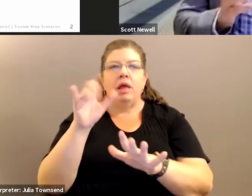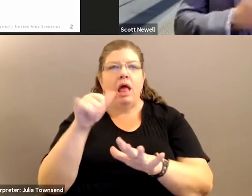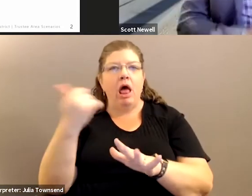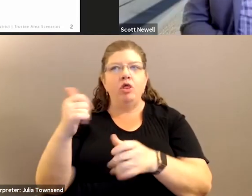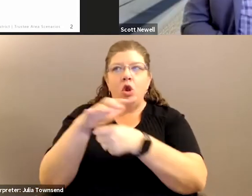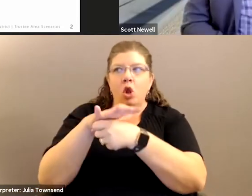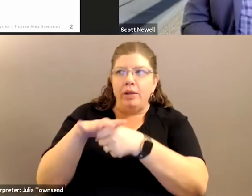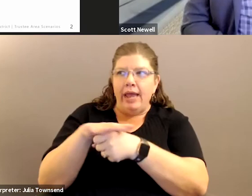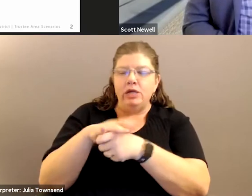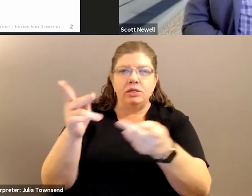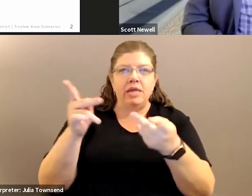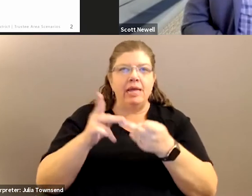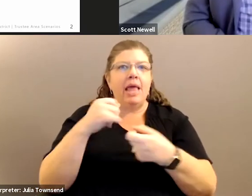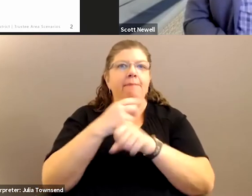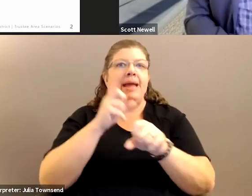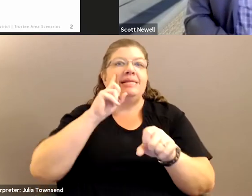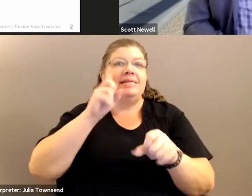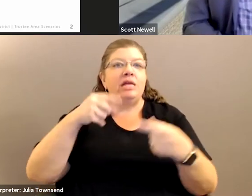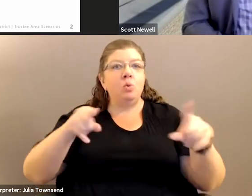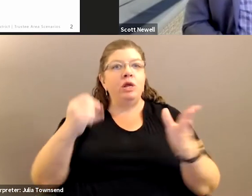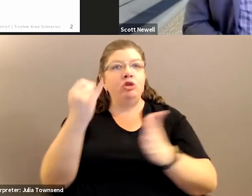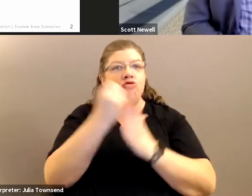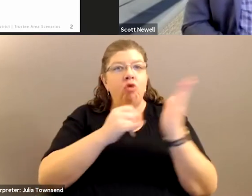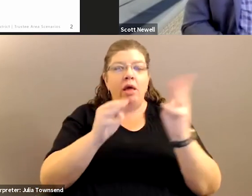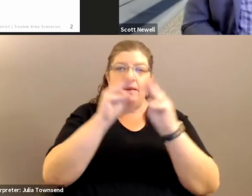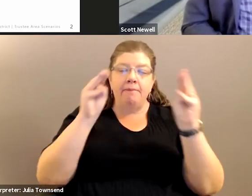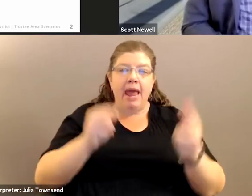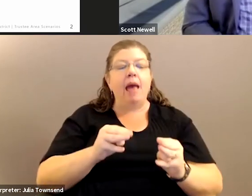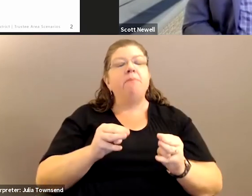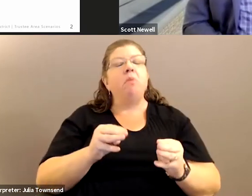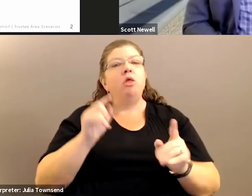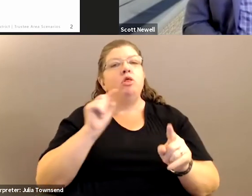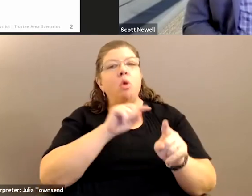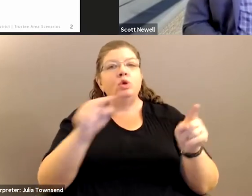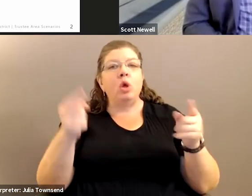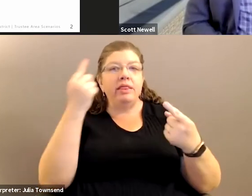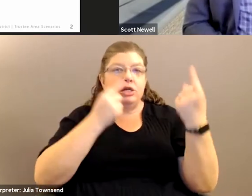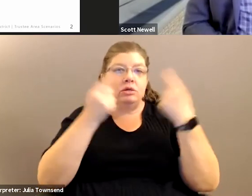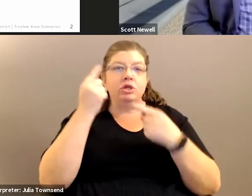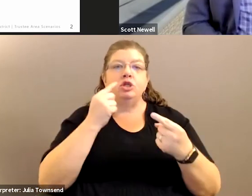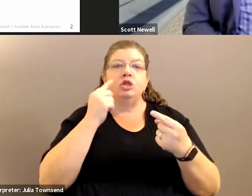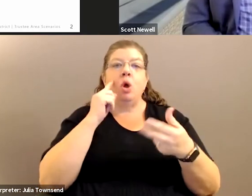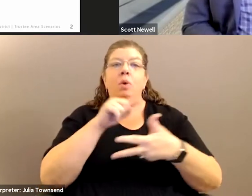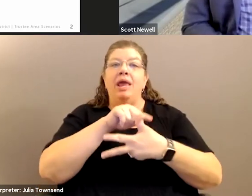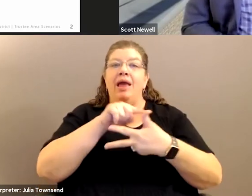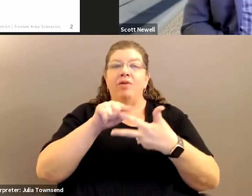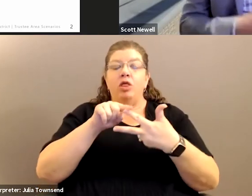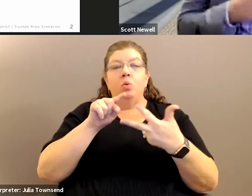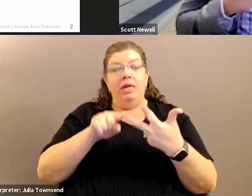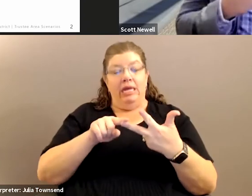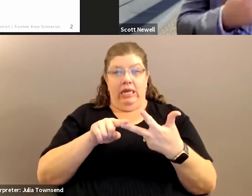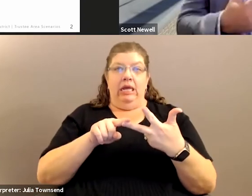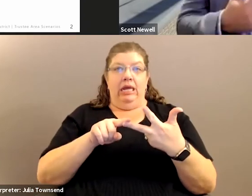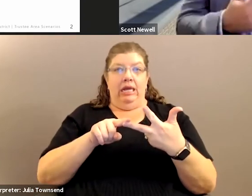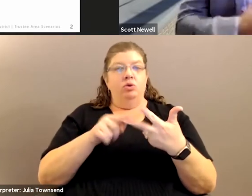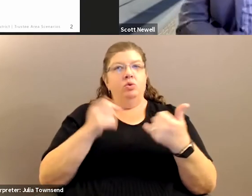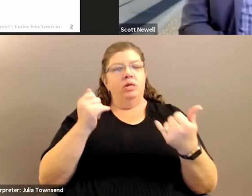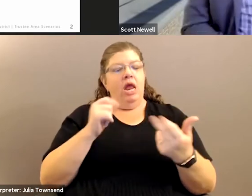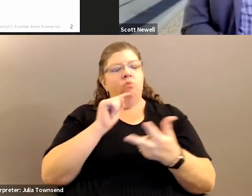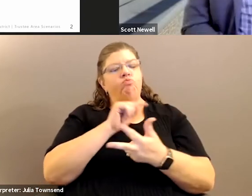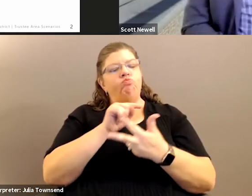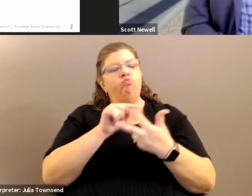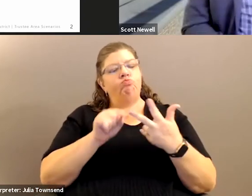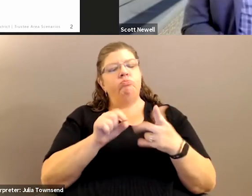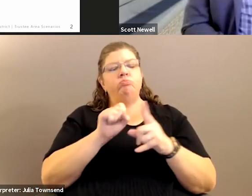sense when drawing the map those are all things to look at and so we have three scenarios tonight for you to to contemplate